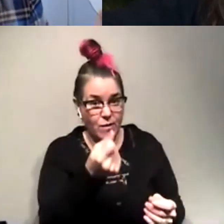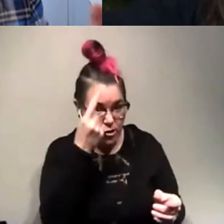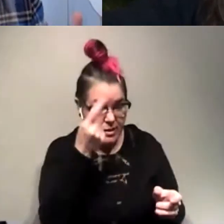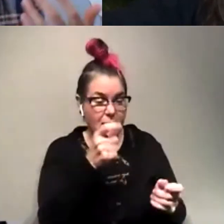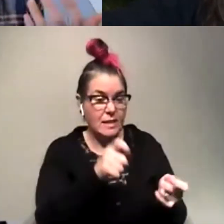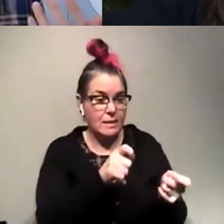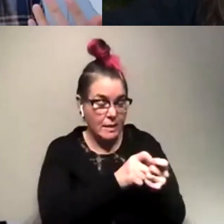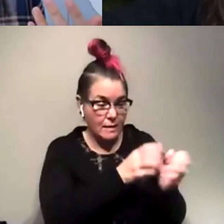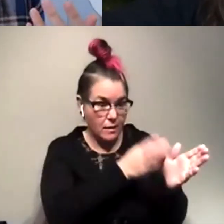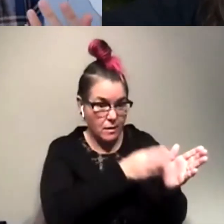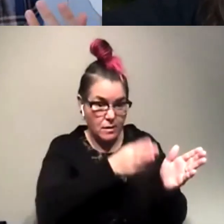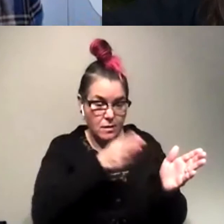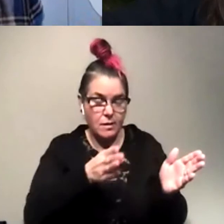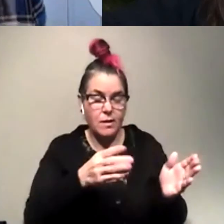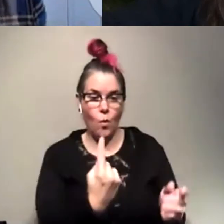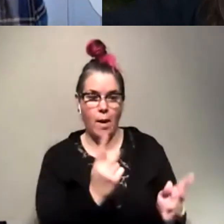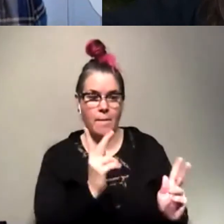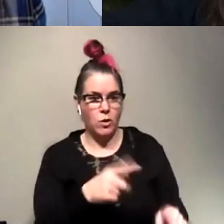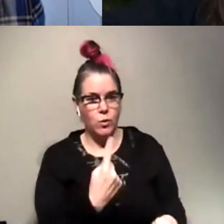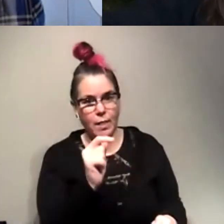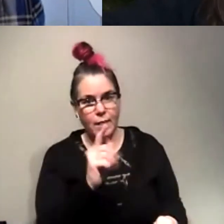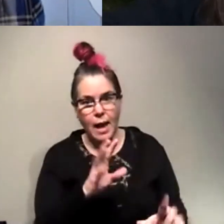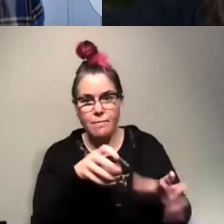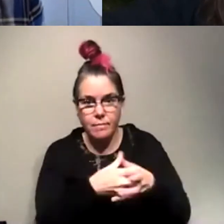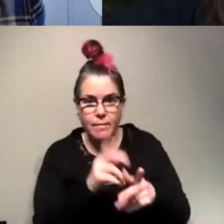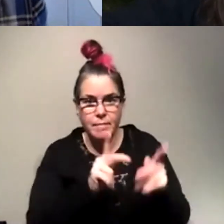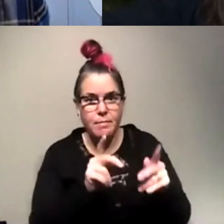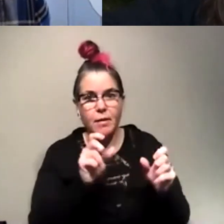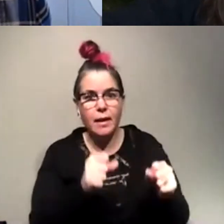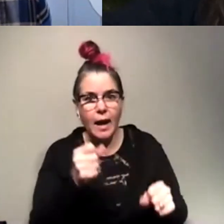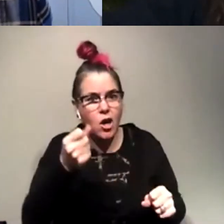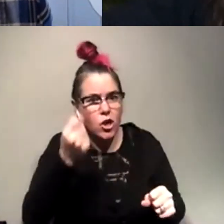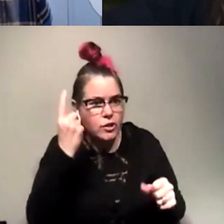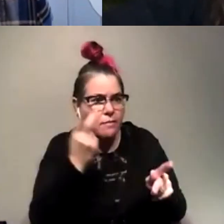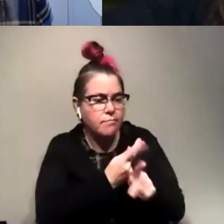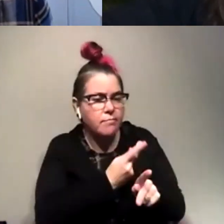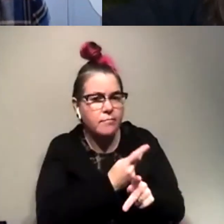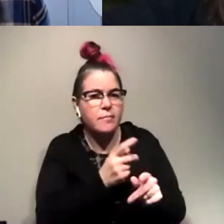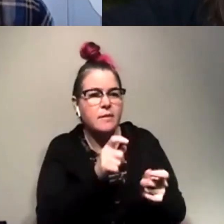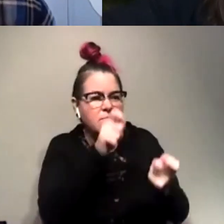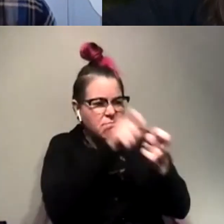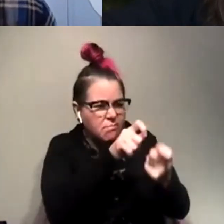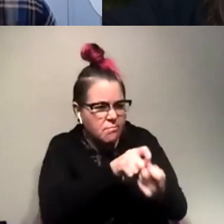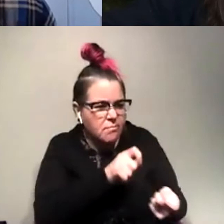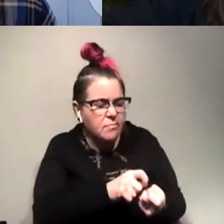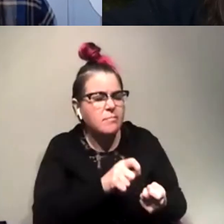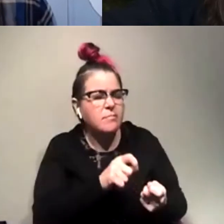And there's only so much one person or one lab of people can understand in enough detail to really make